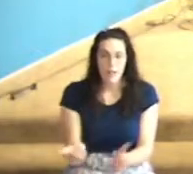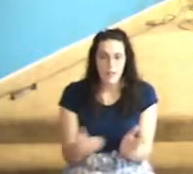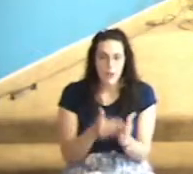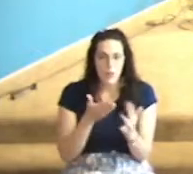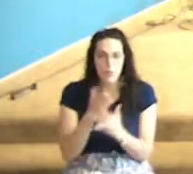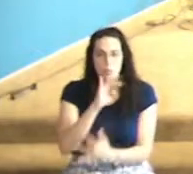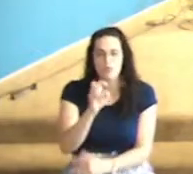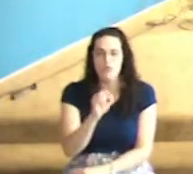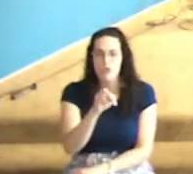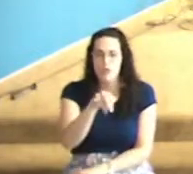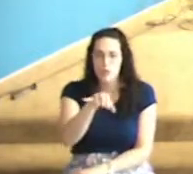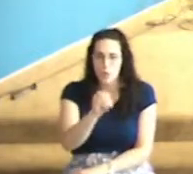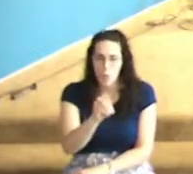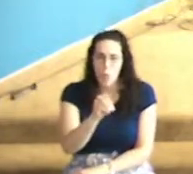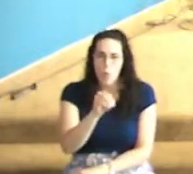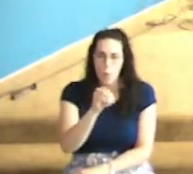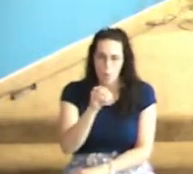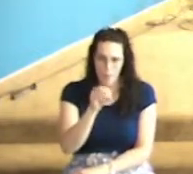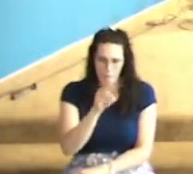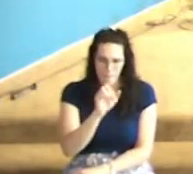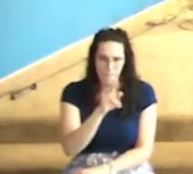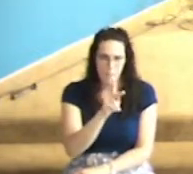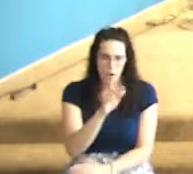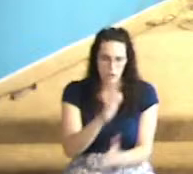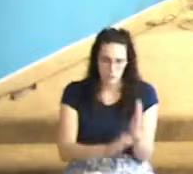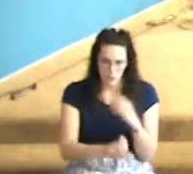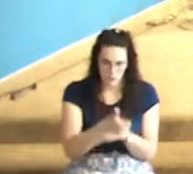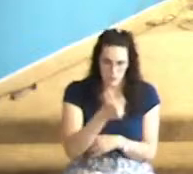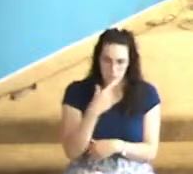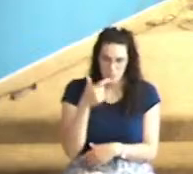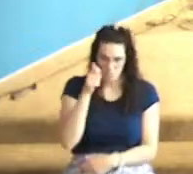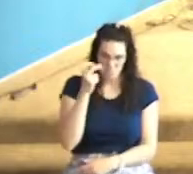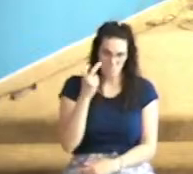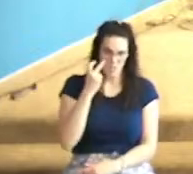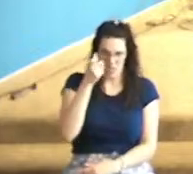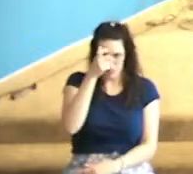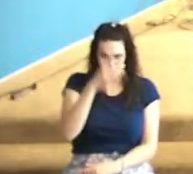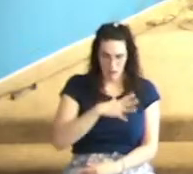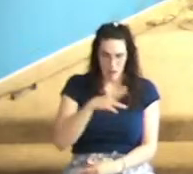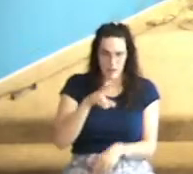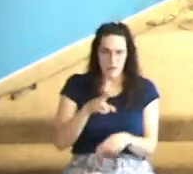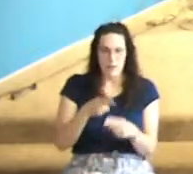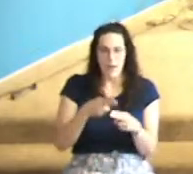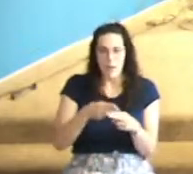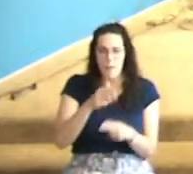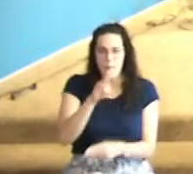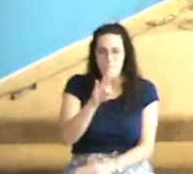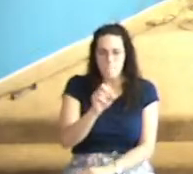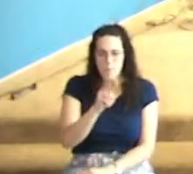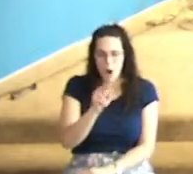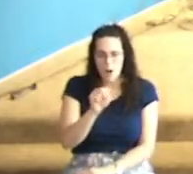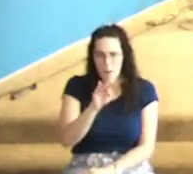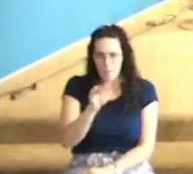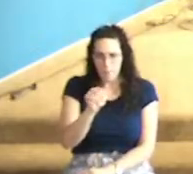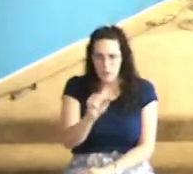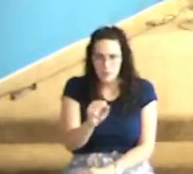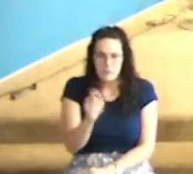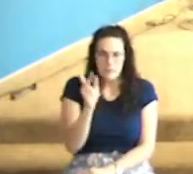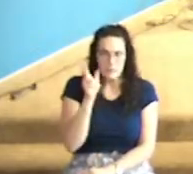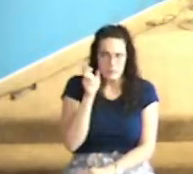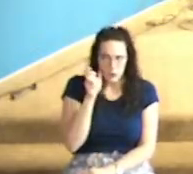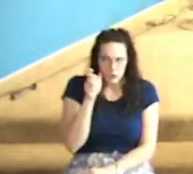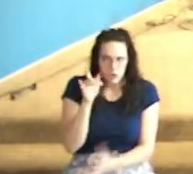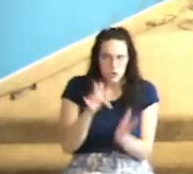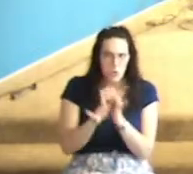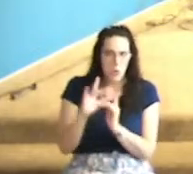through Jericho. In Mark chapter 10, there's this blind man by the name of Bartimaeus, and he hears that Jesus is coming